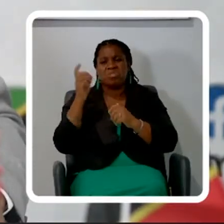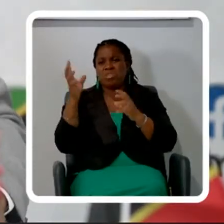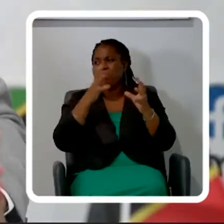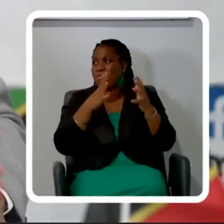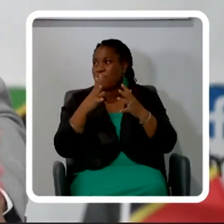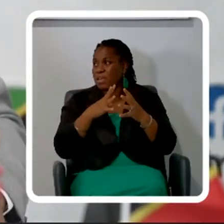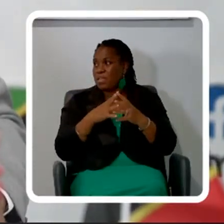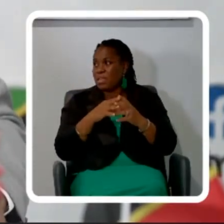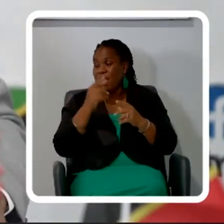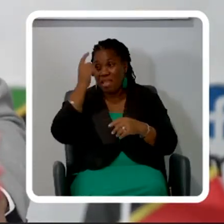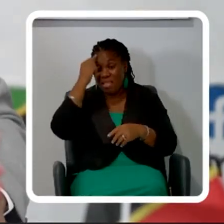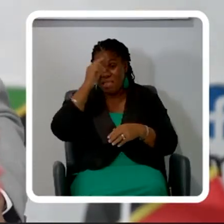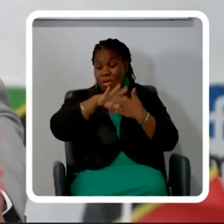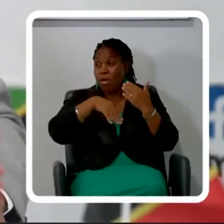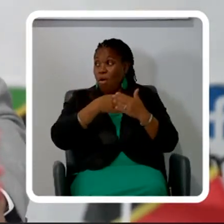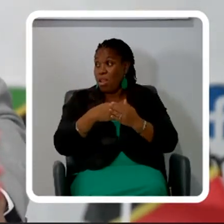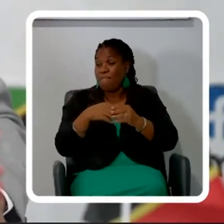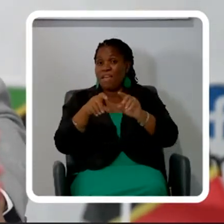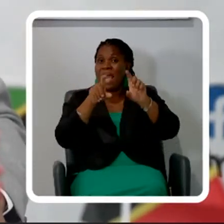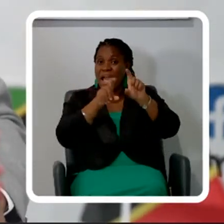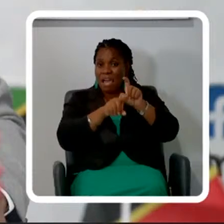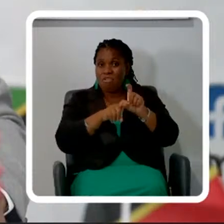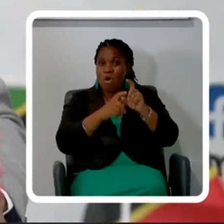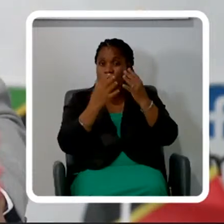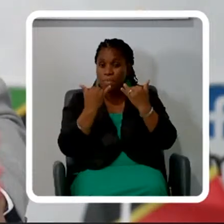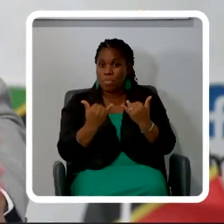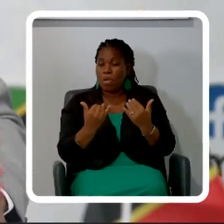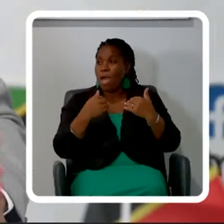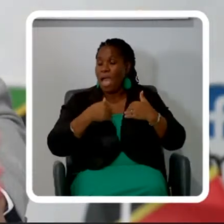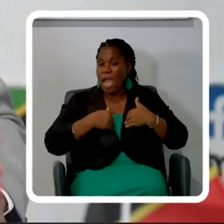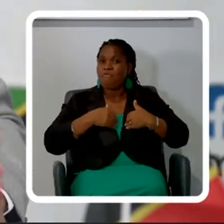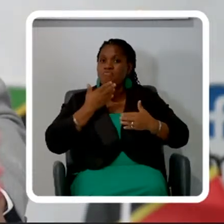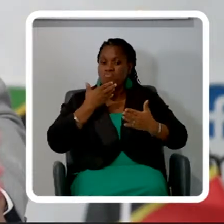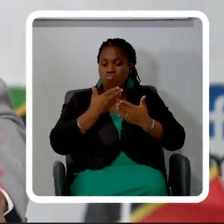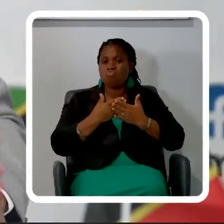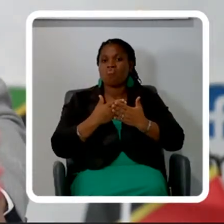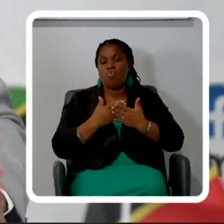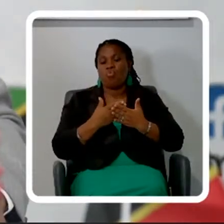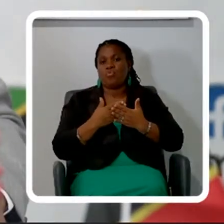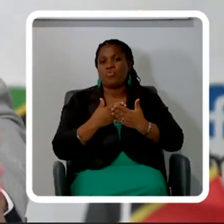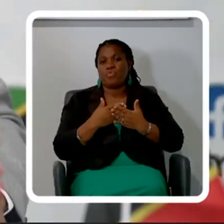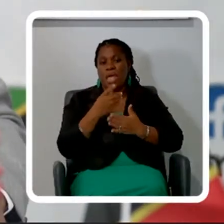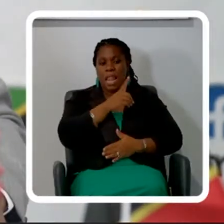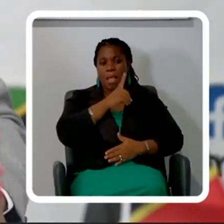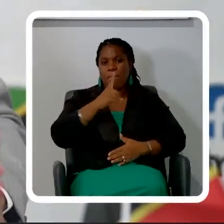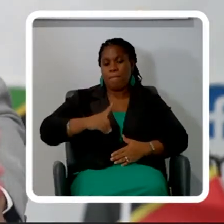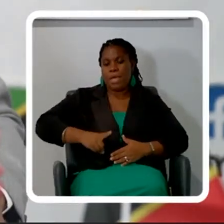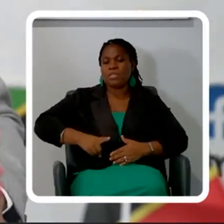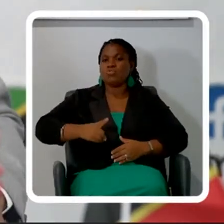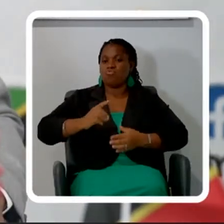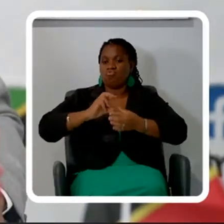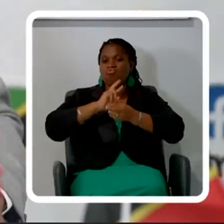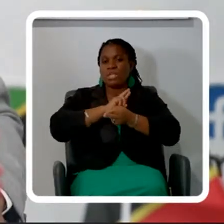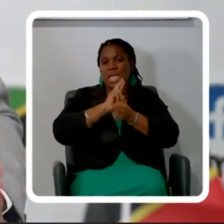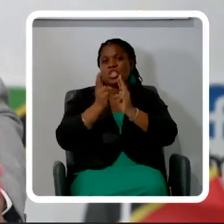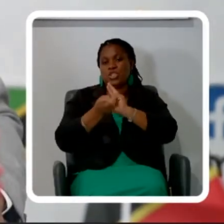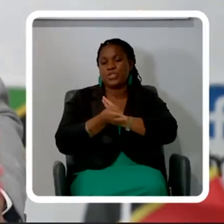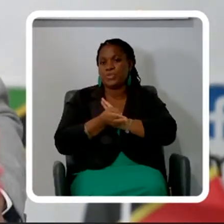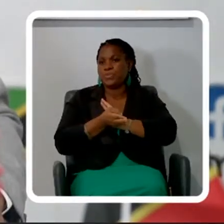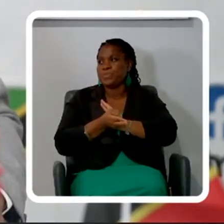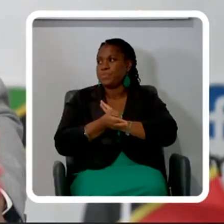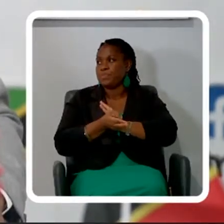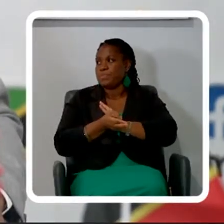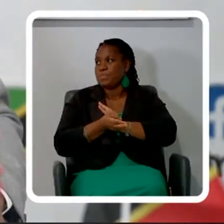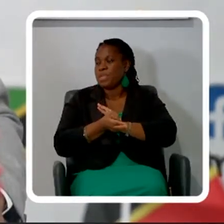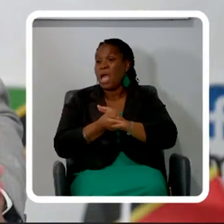I think all of CARICOM now has diplomatic relations with Palestine. And the